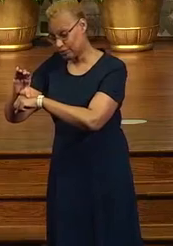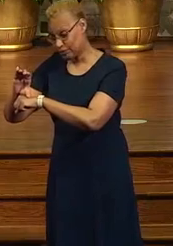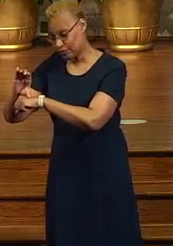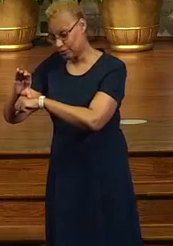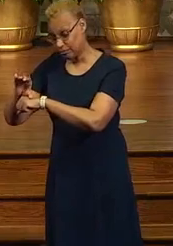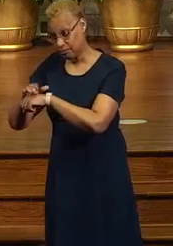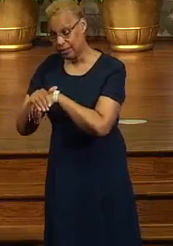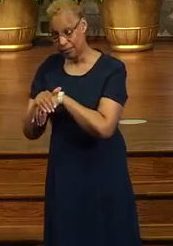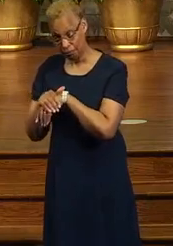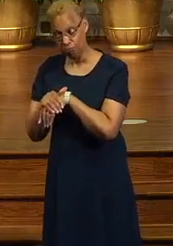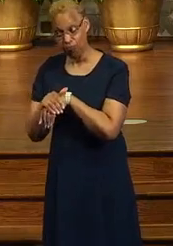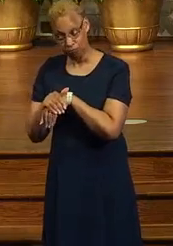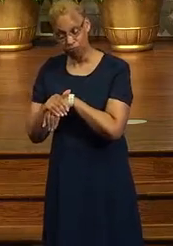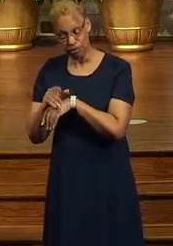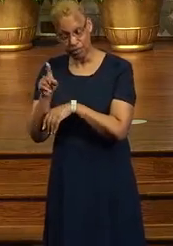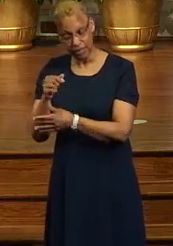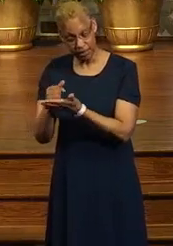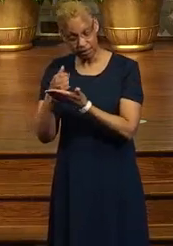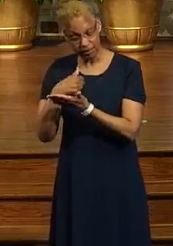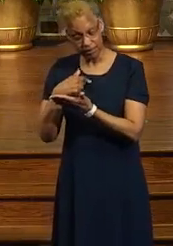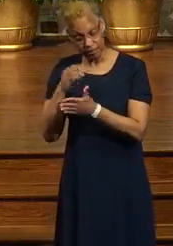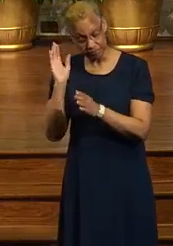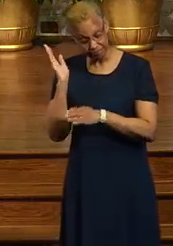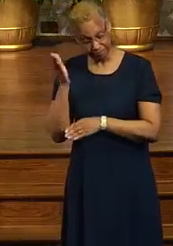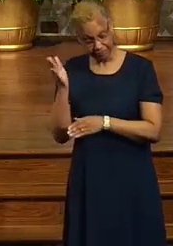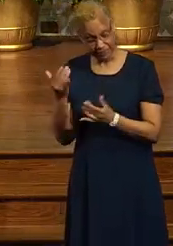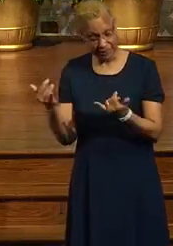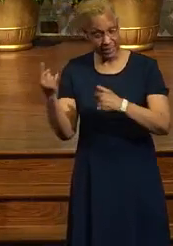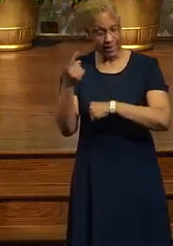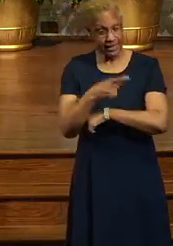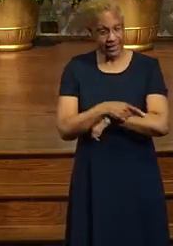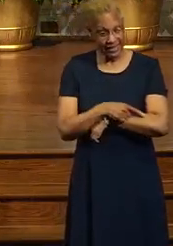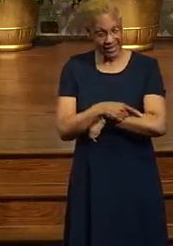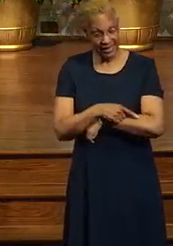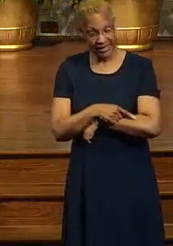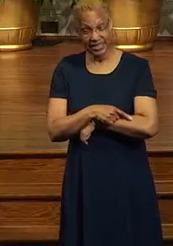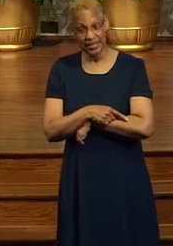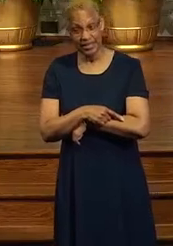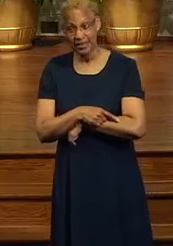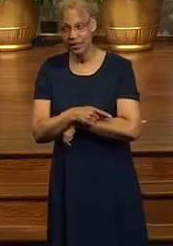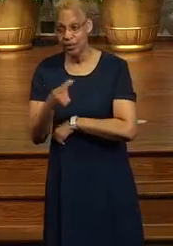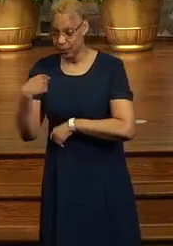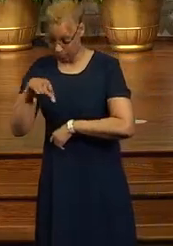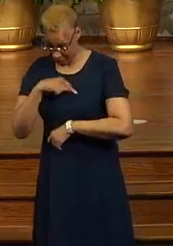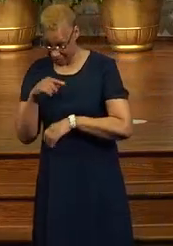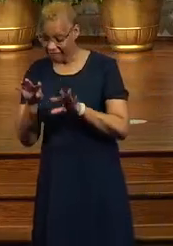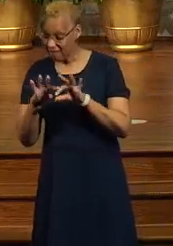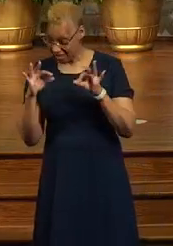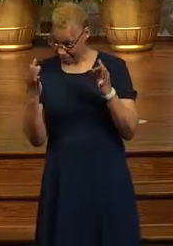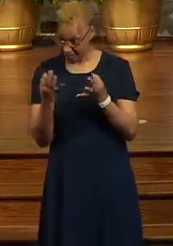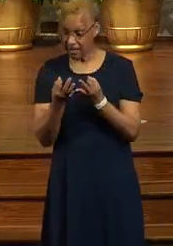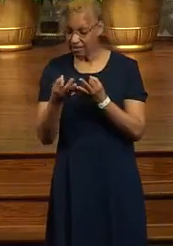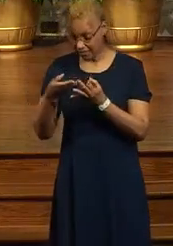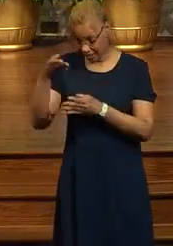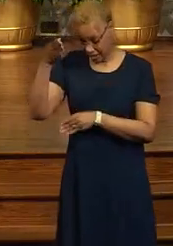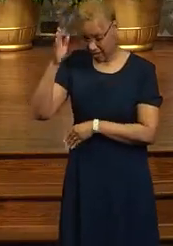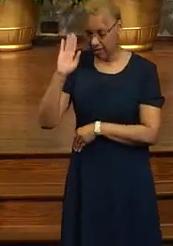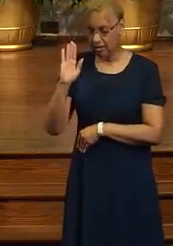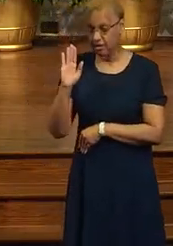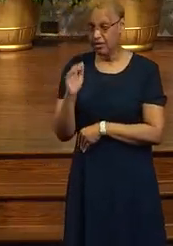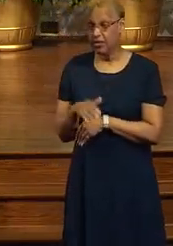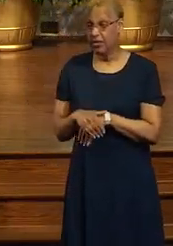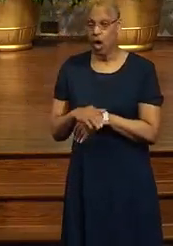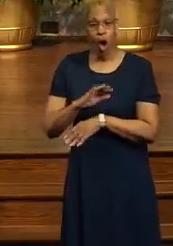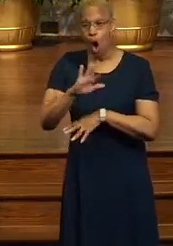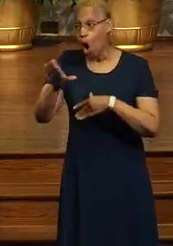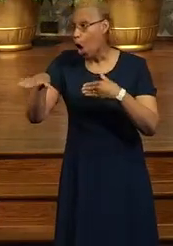Oh, you want to help me preach this, can't you? We as a family of God, all of us that are